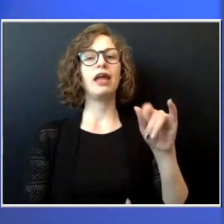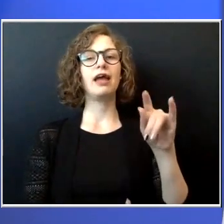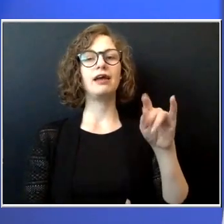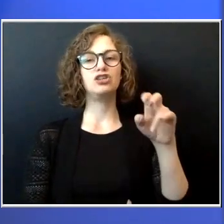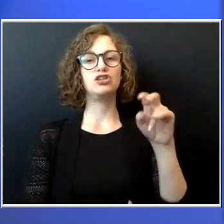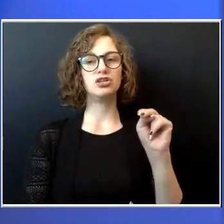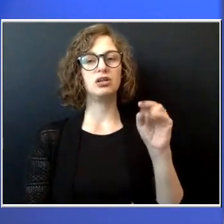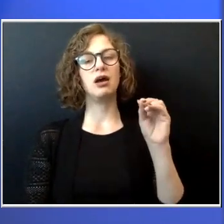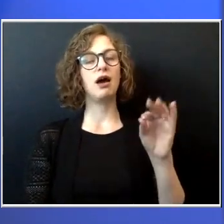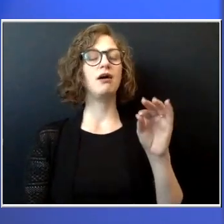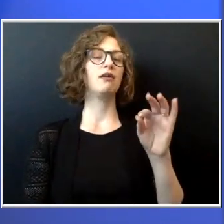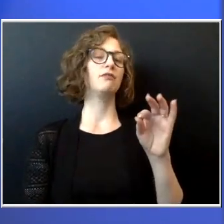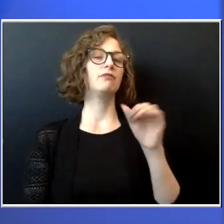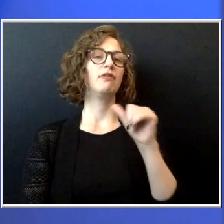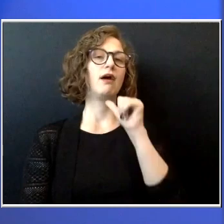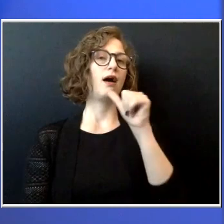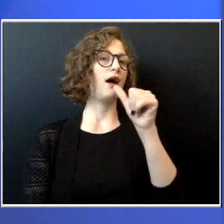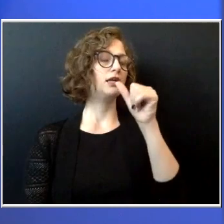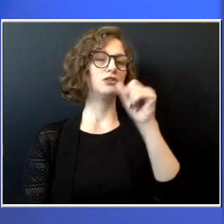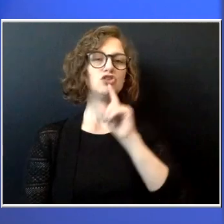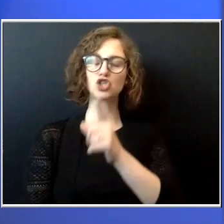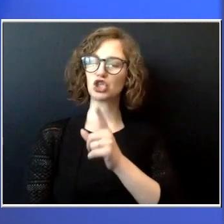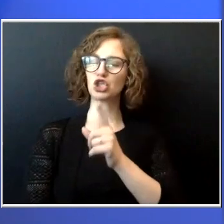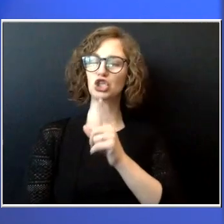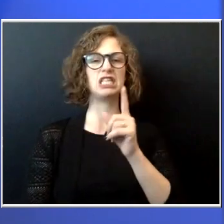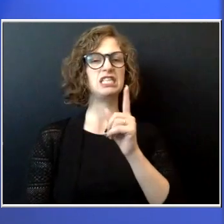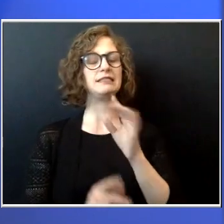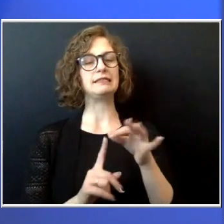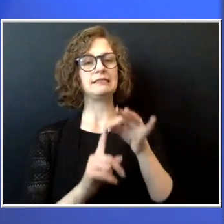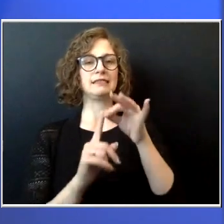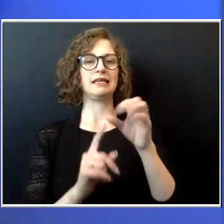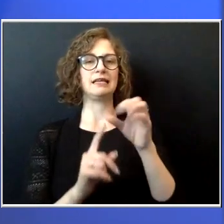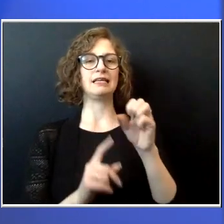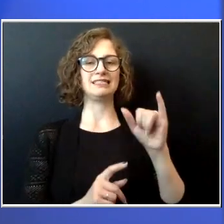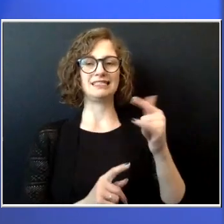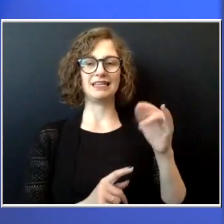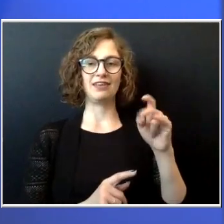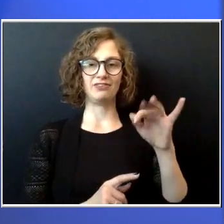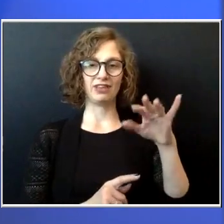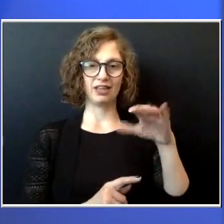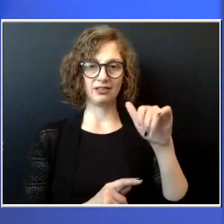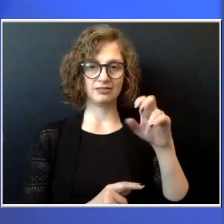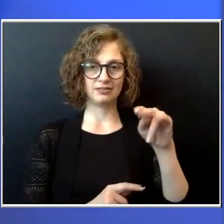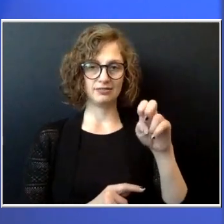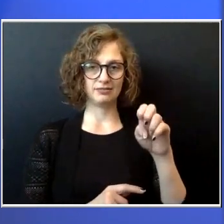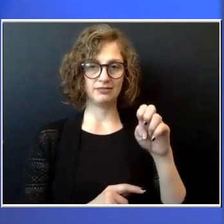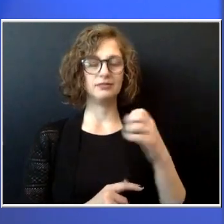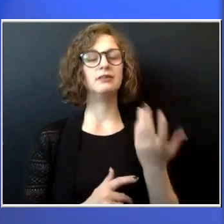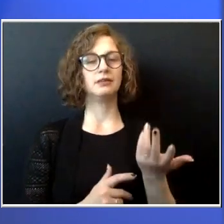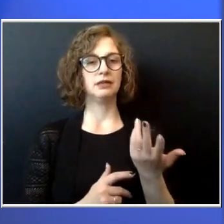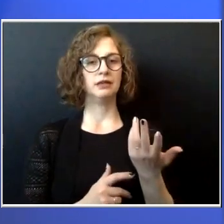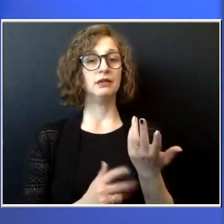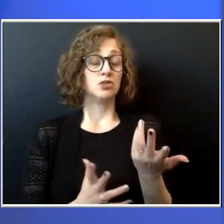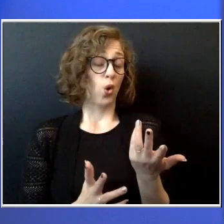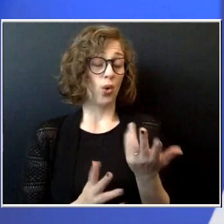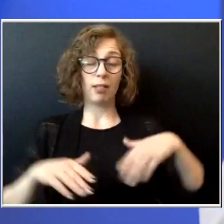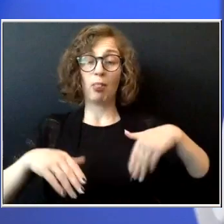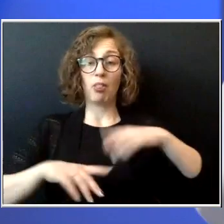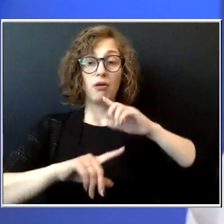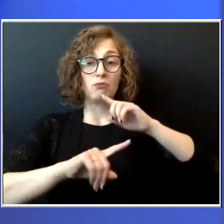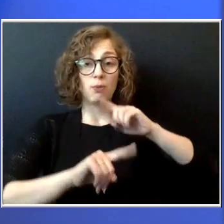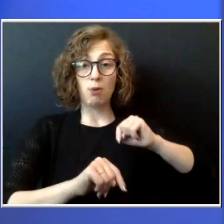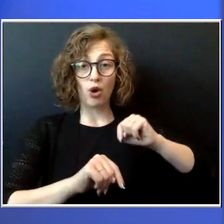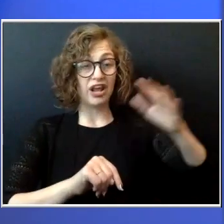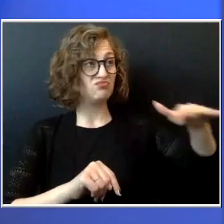it's a genetic change that has not been reported before. But what do you do with it? Like, you found a change, but it does something, but it's